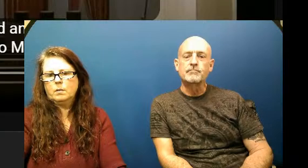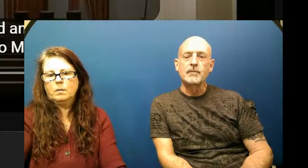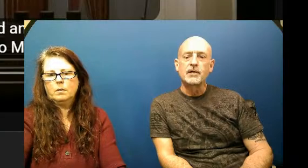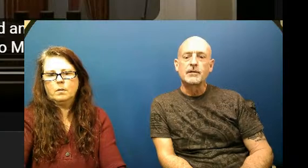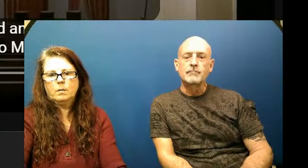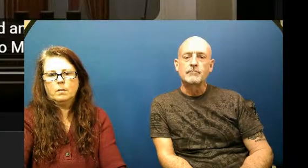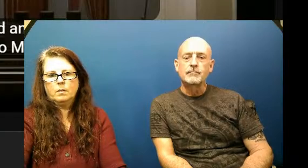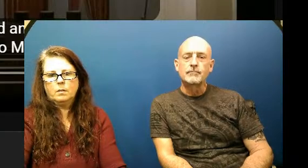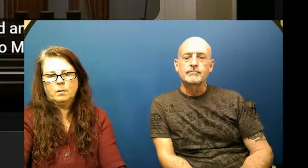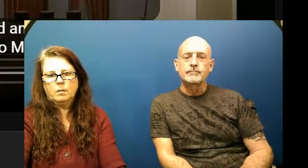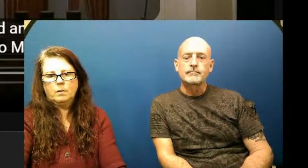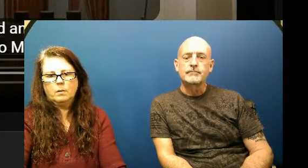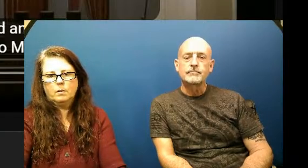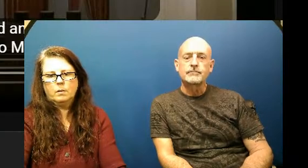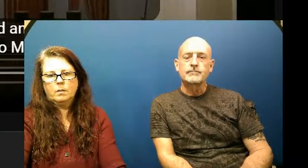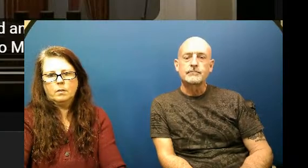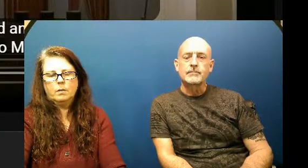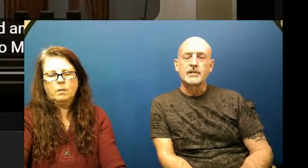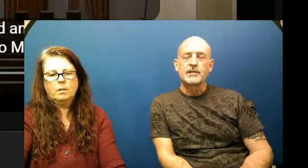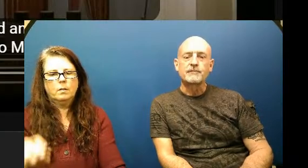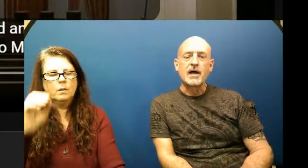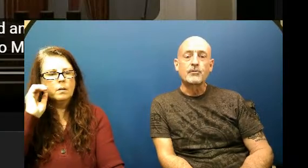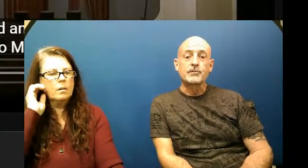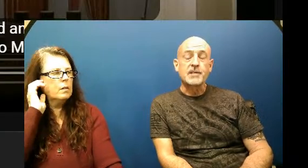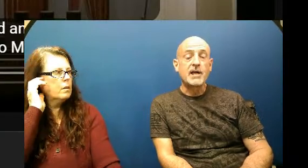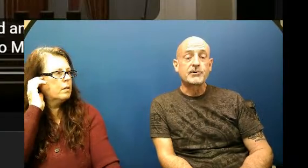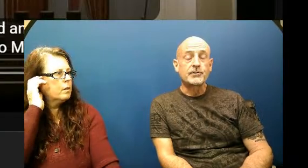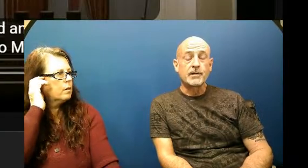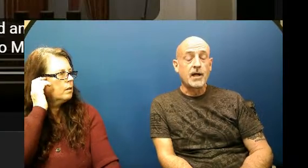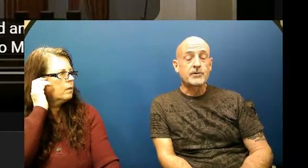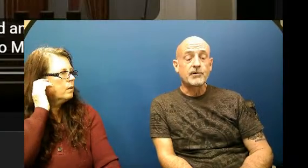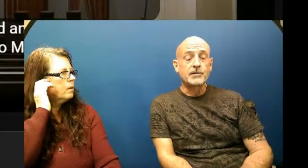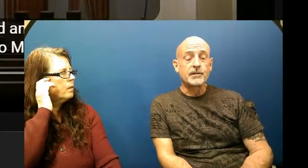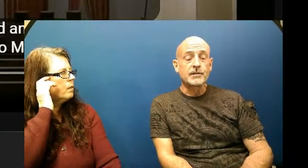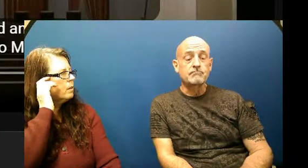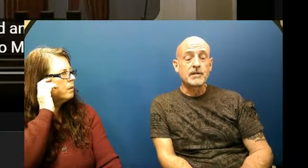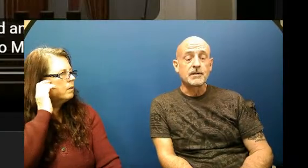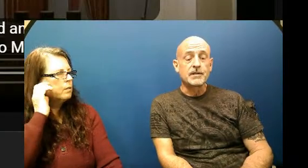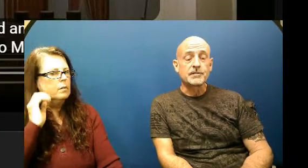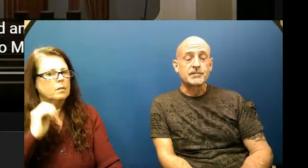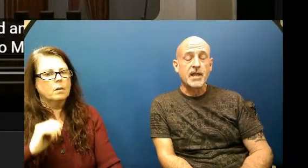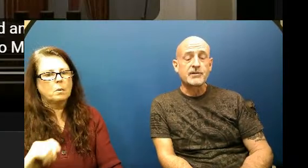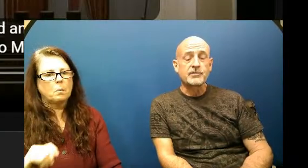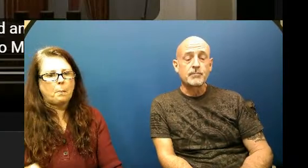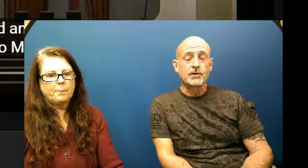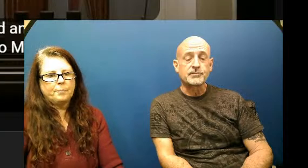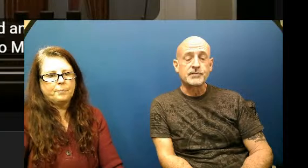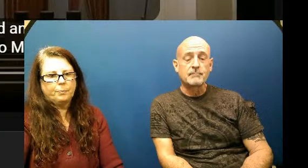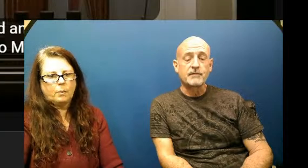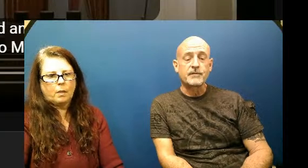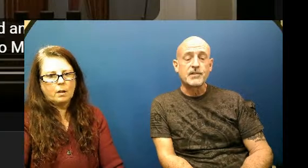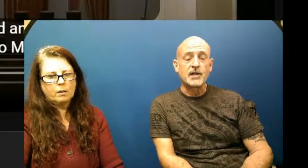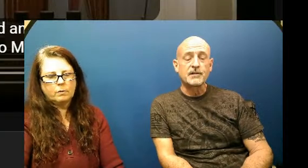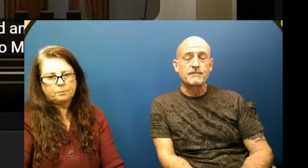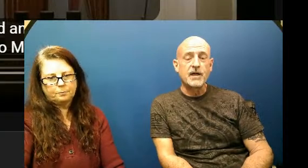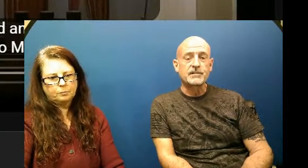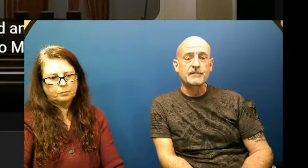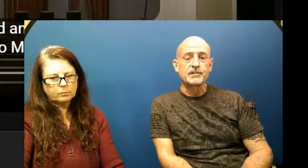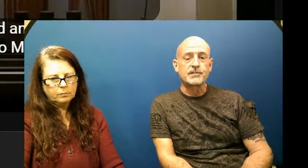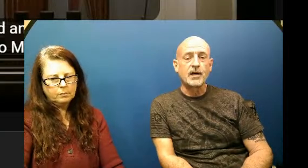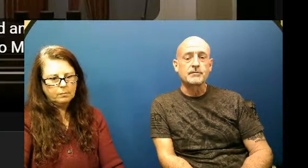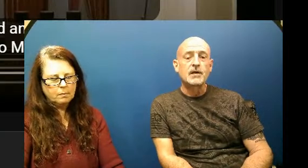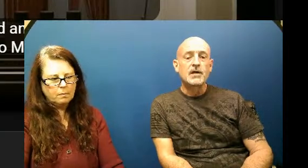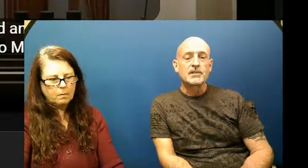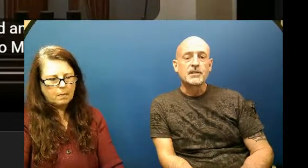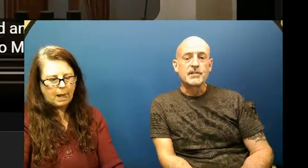standard- collaborate with our enemies at all. If that were the standard, and I agree that it is the standard, because that if it's not effective,